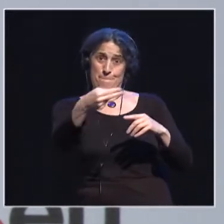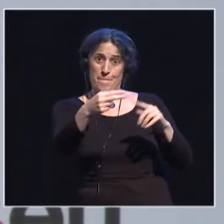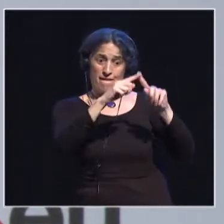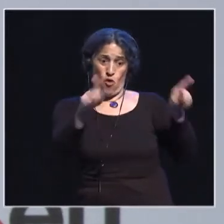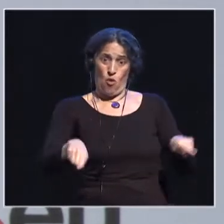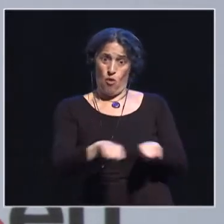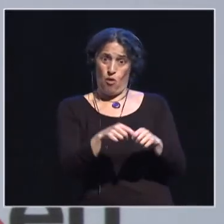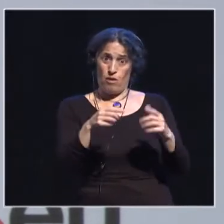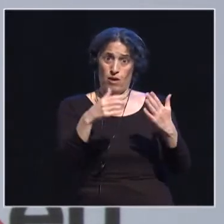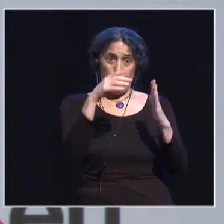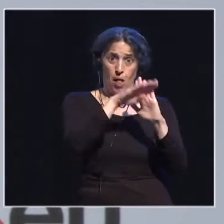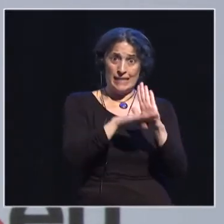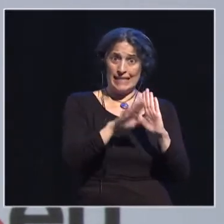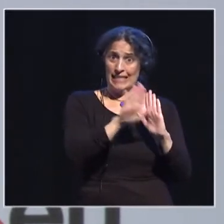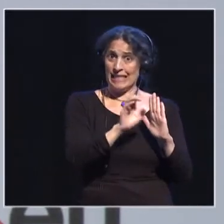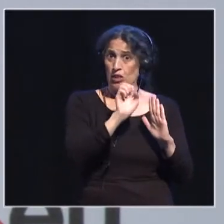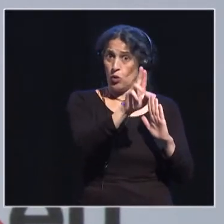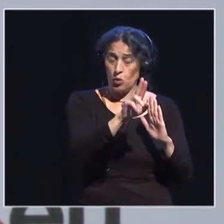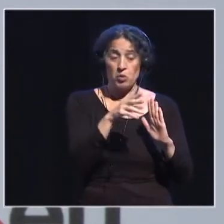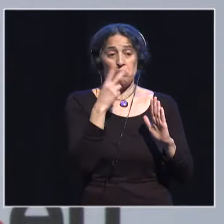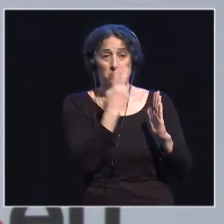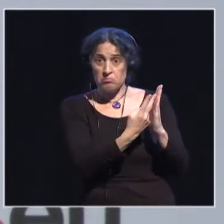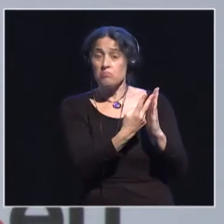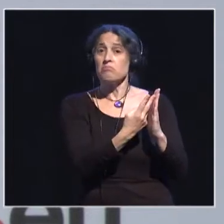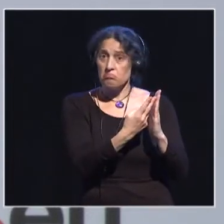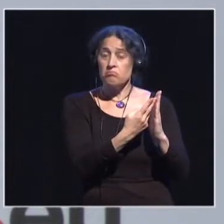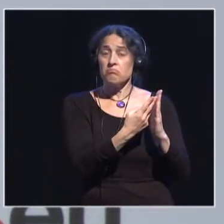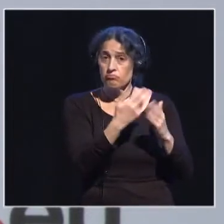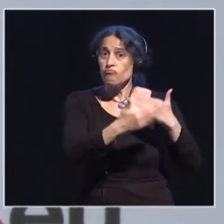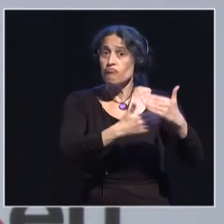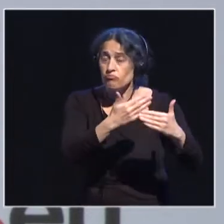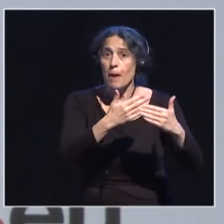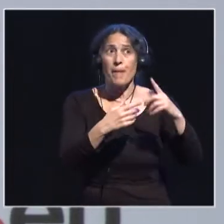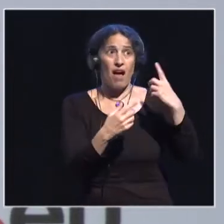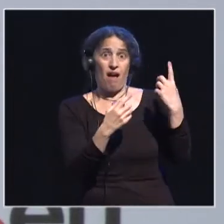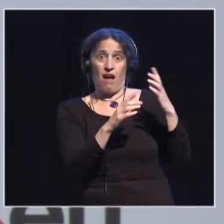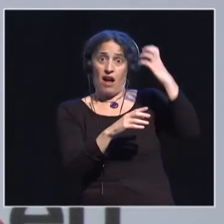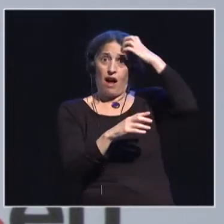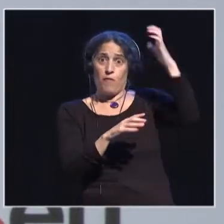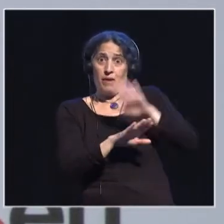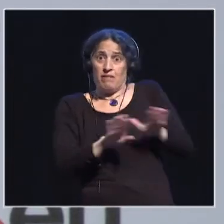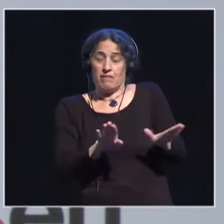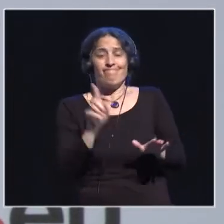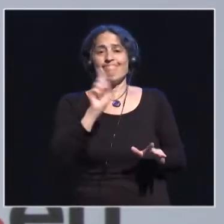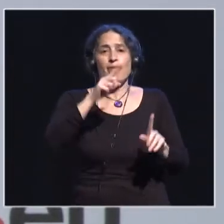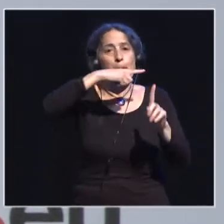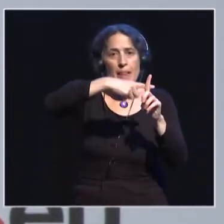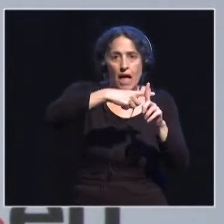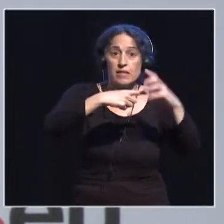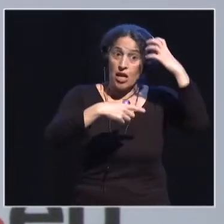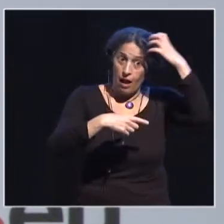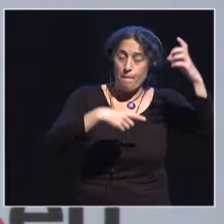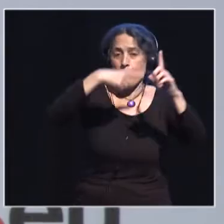public agencies don't have the answer. There is, I think, a space of intersection between us, a room, and we have to come up with